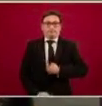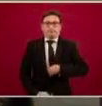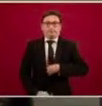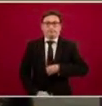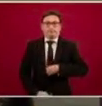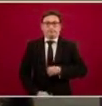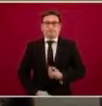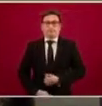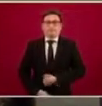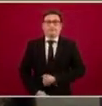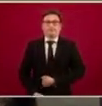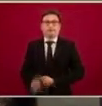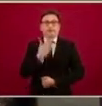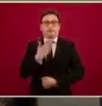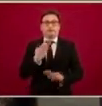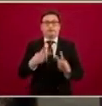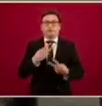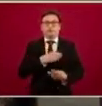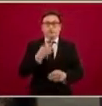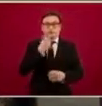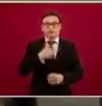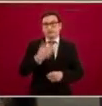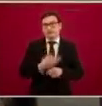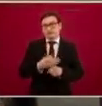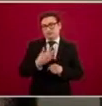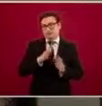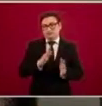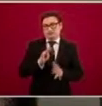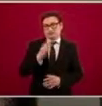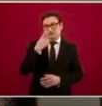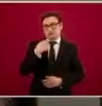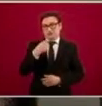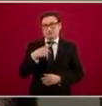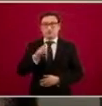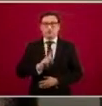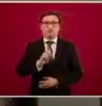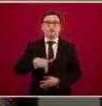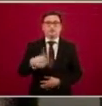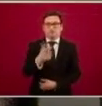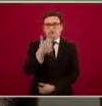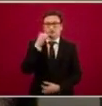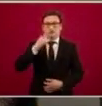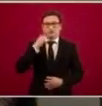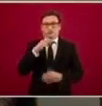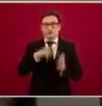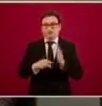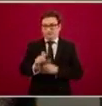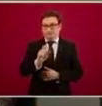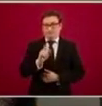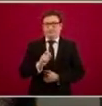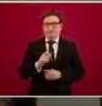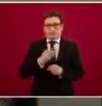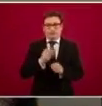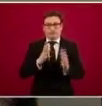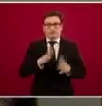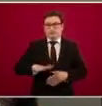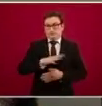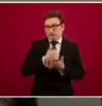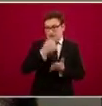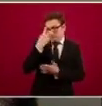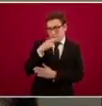Muy buenas noches. Muy bien, pues son las 19 horas. All right, it's 7 p.m. of